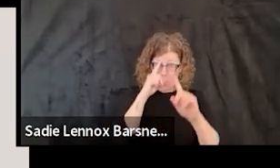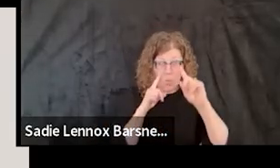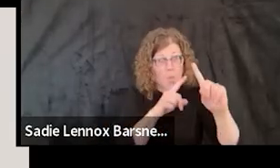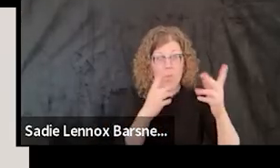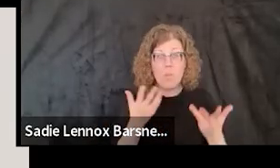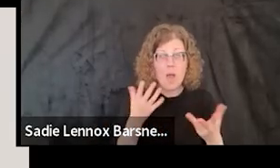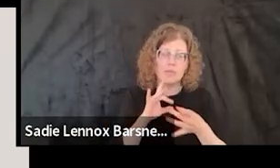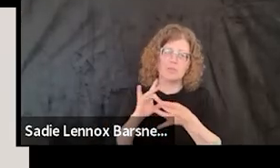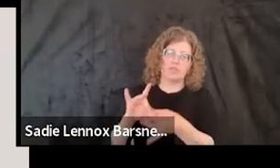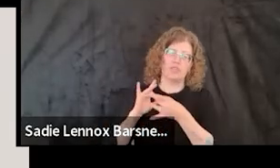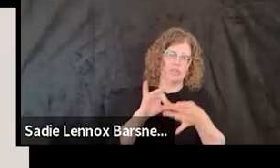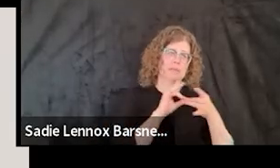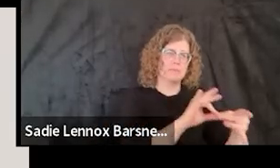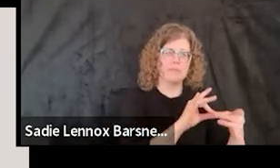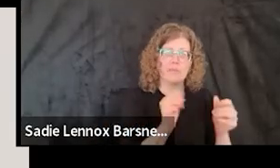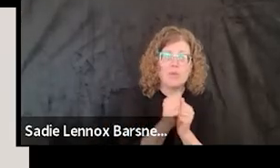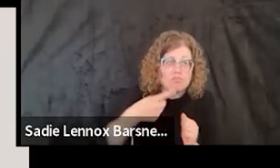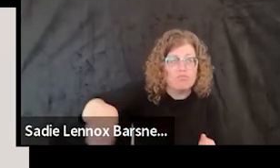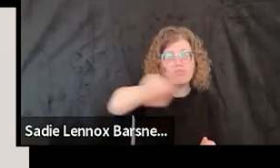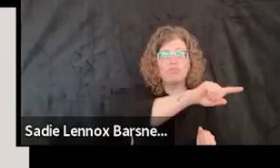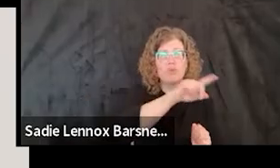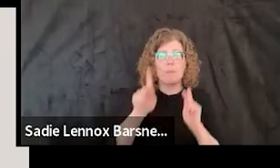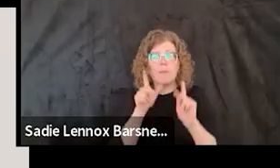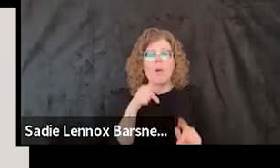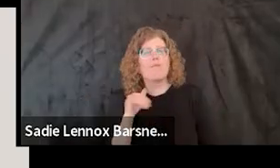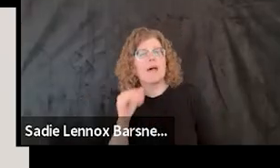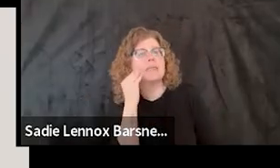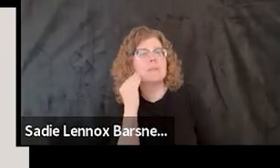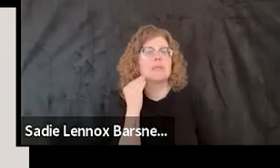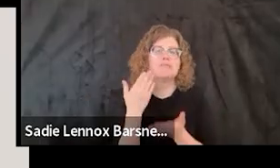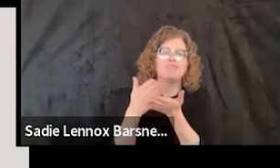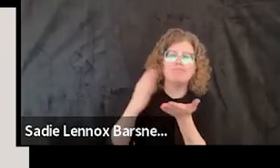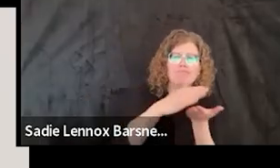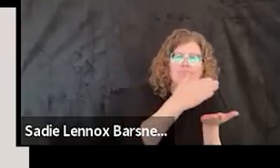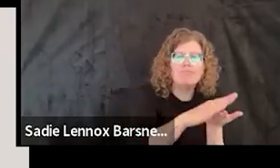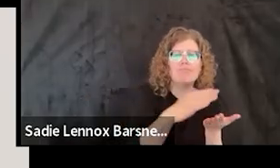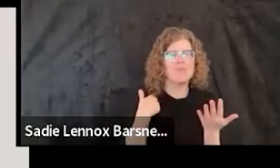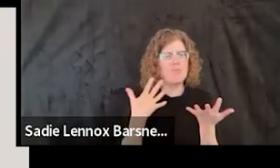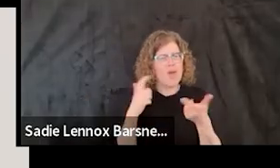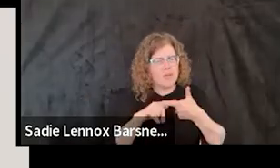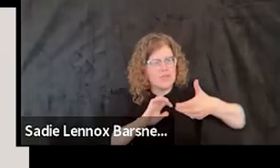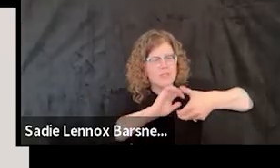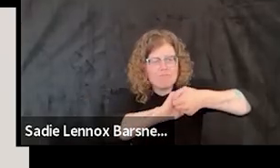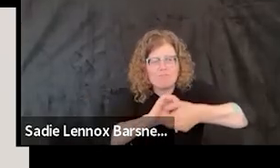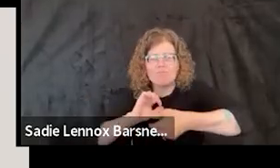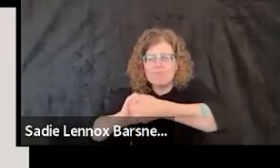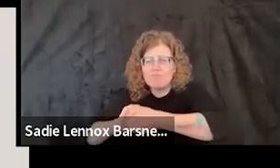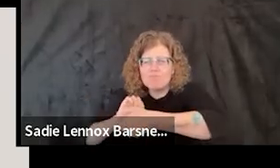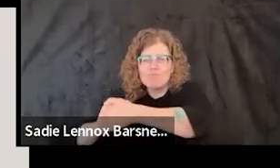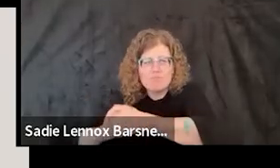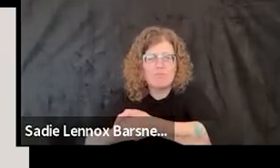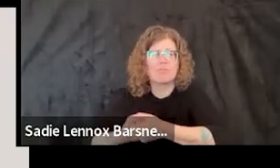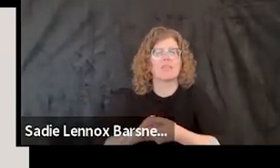those most directly affected, about the specific challenges that exist in granting and working to create more equitable systems